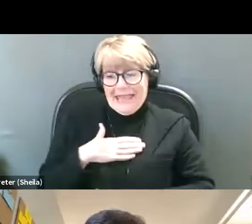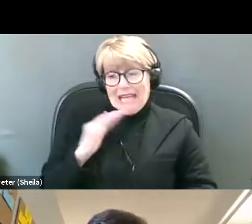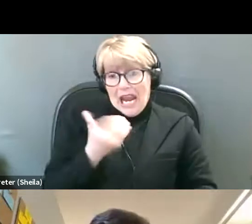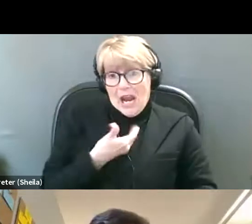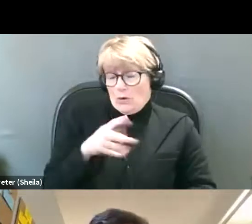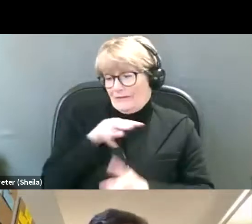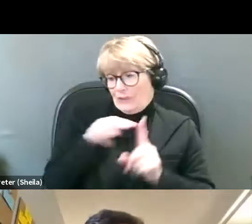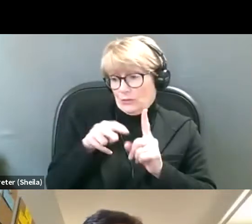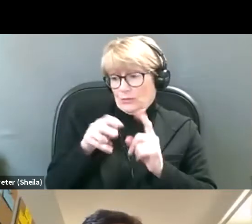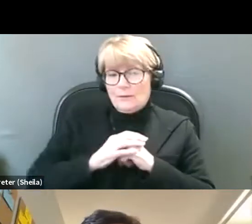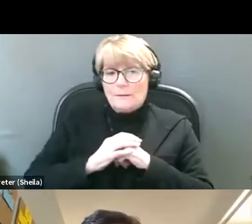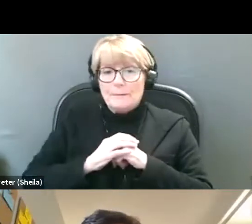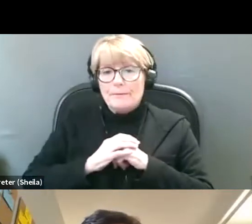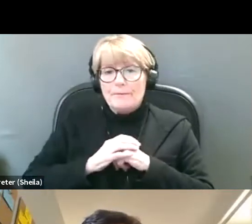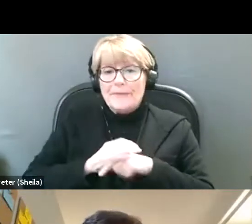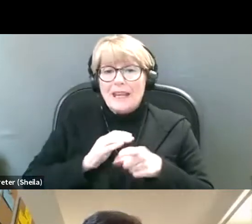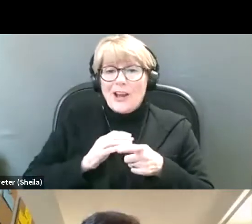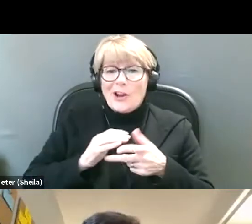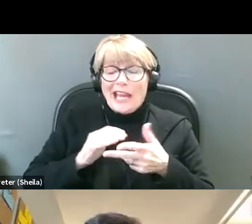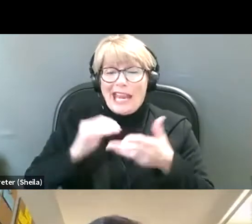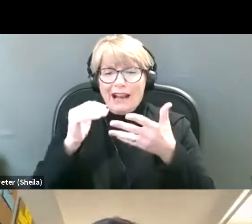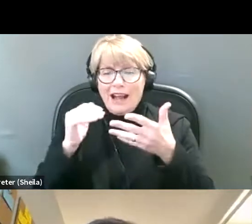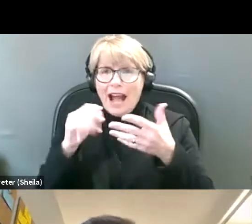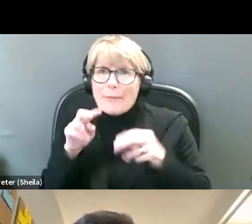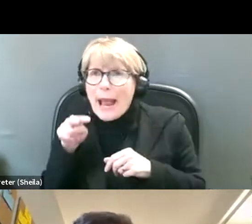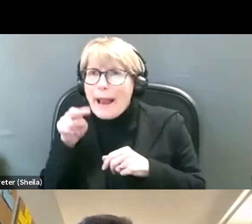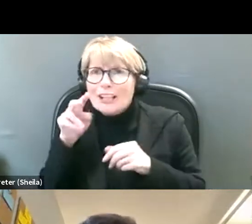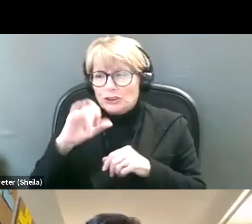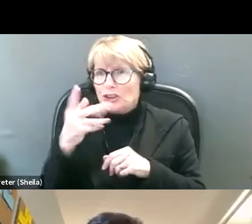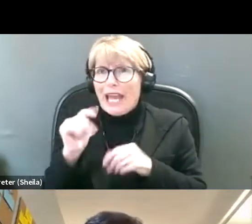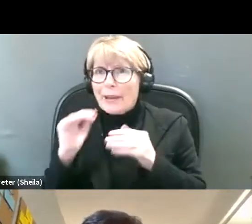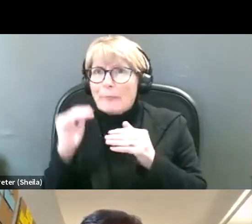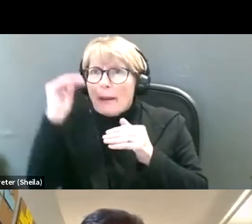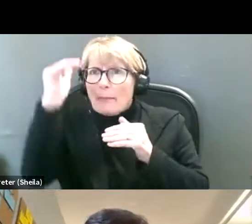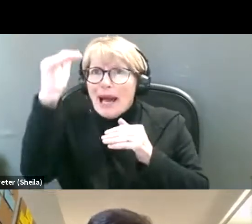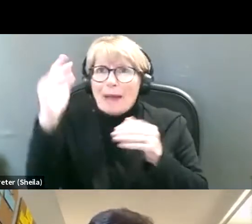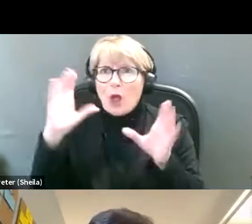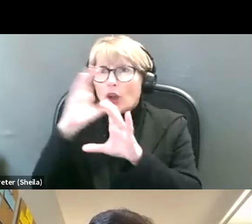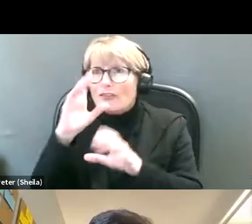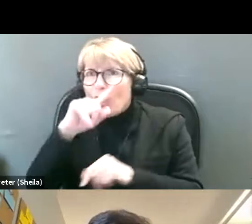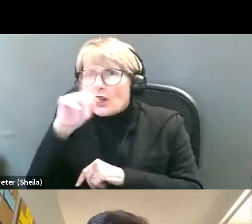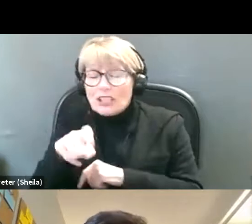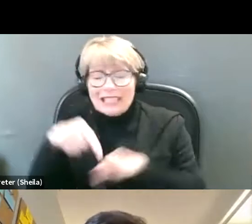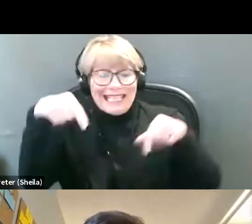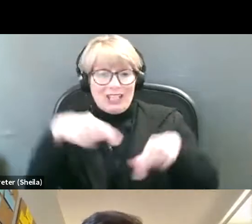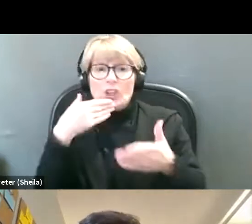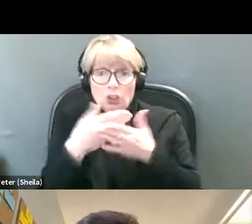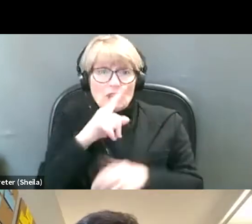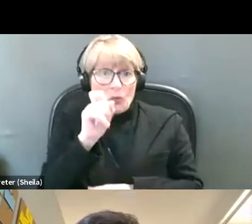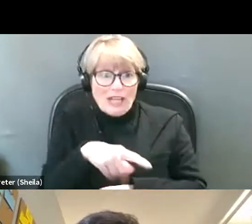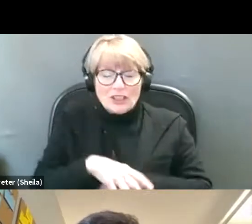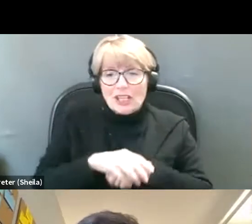Okay, they keep moving up the line. I find one and they've moved on. Here's one I think is pretty good. Is there a